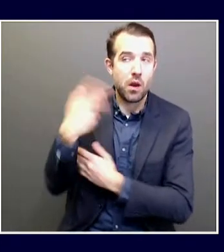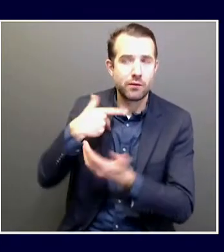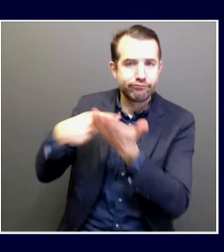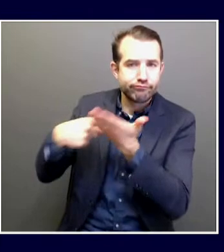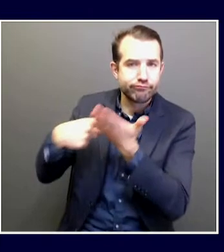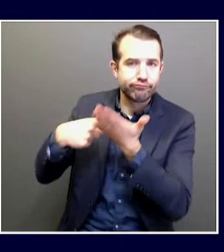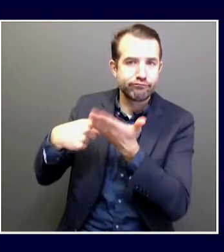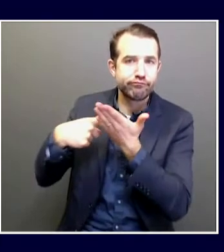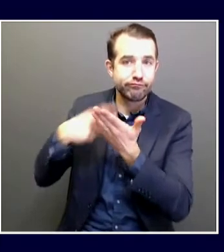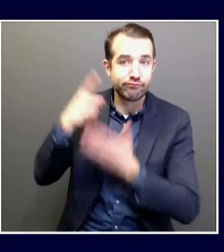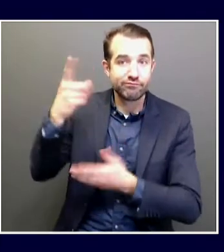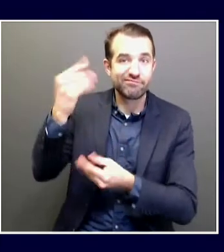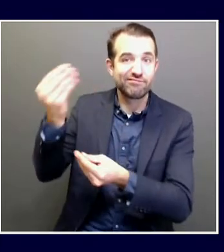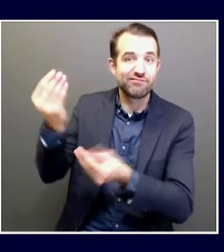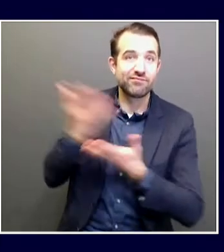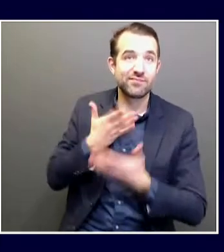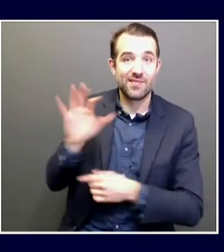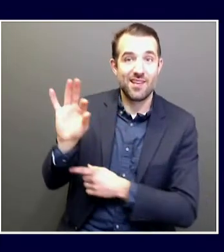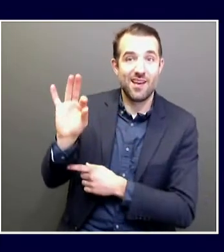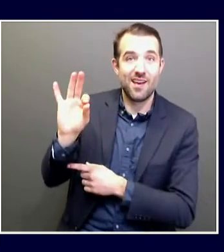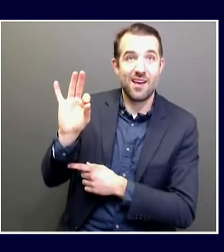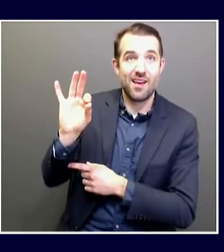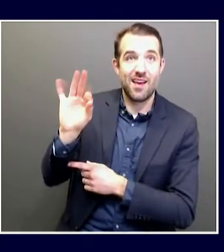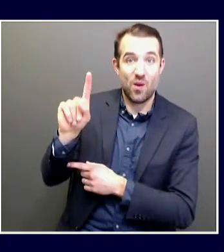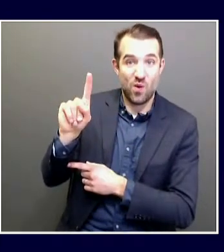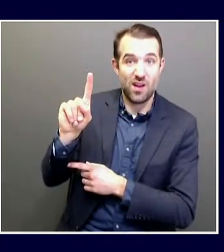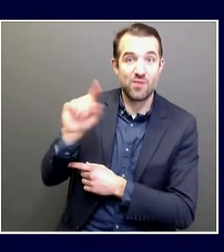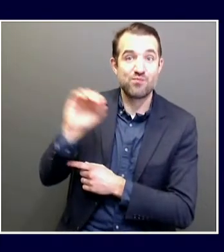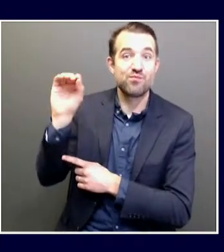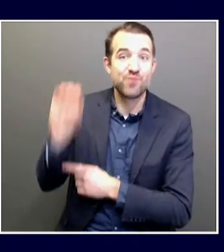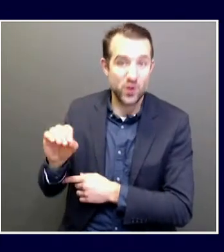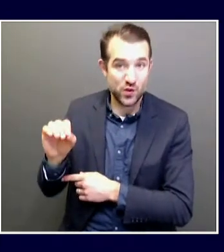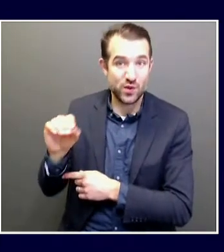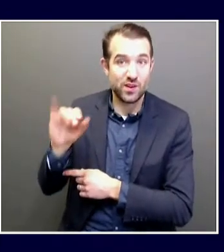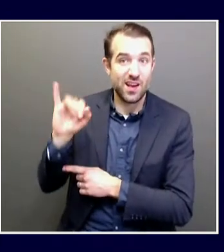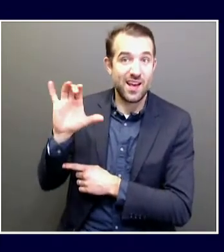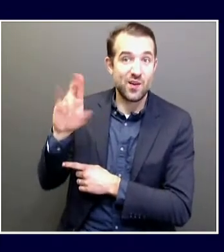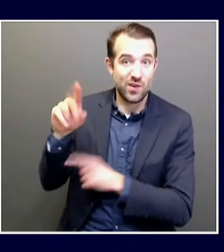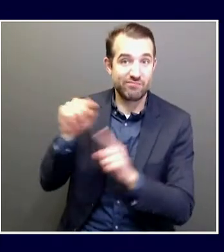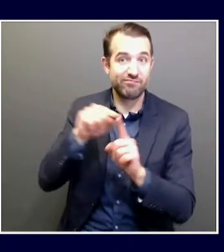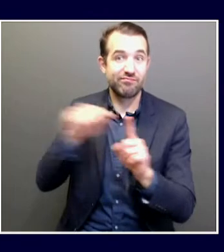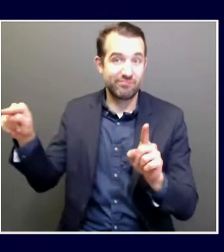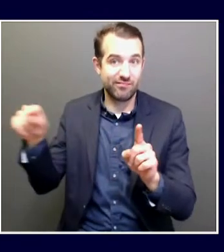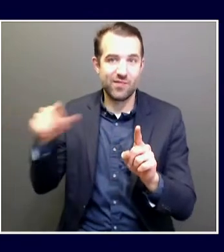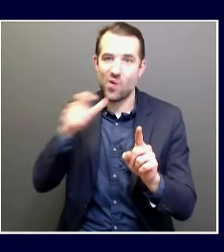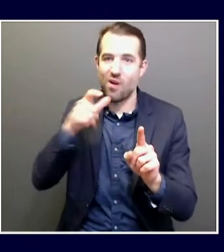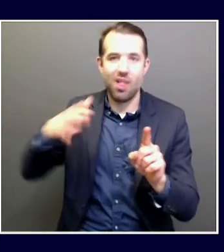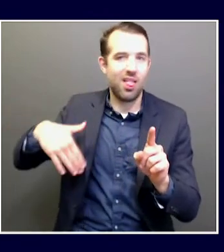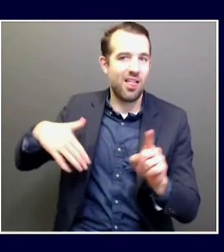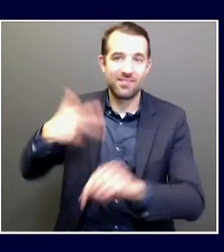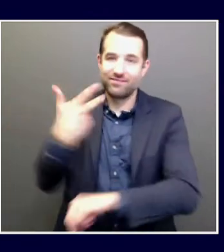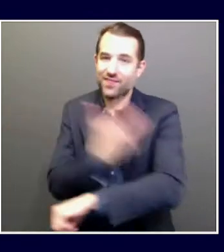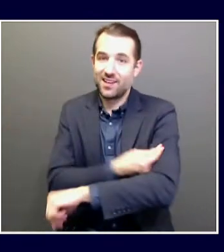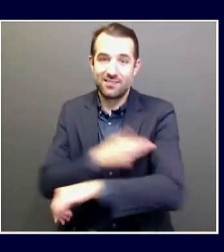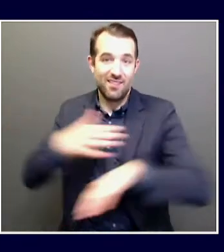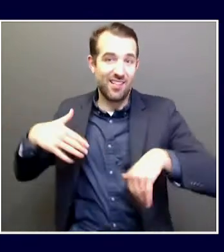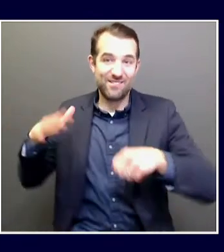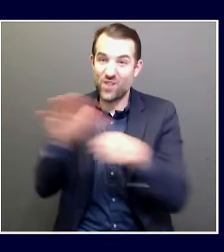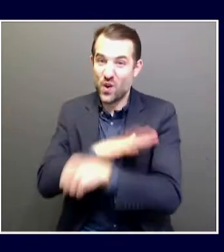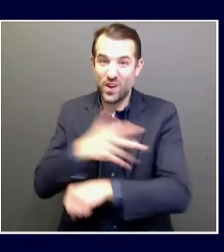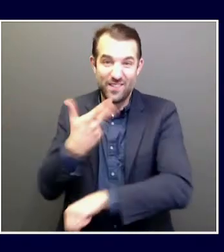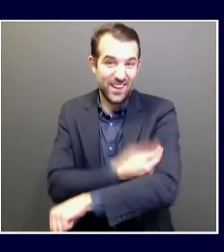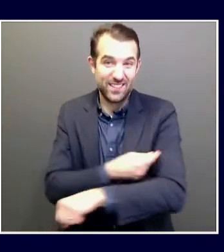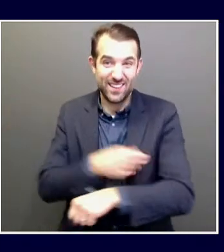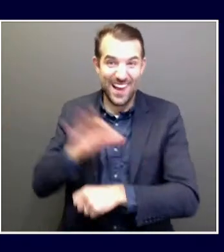91% of the patients in their ICU beds across their system, 91% were